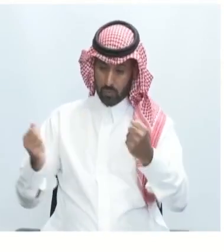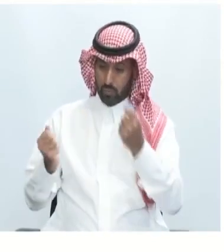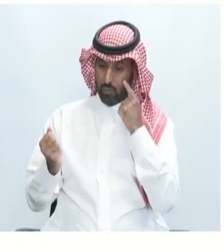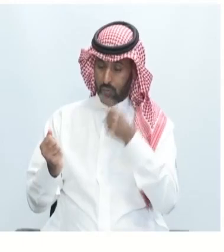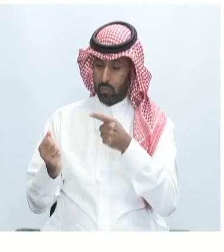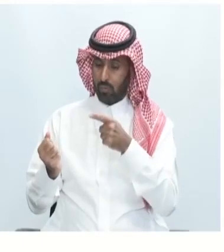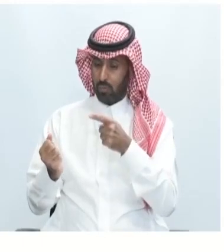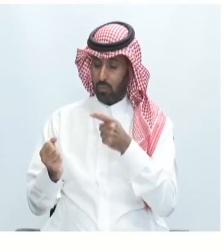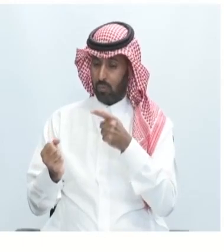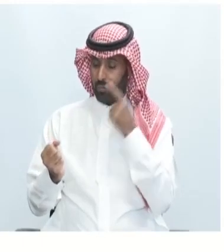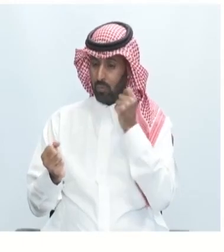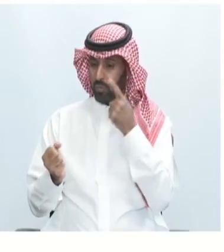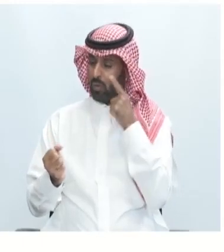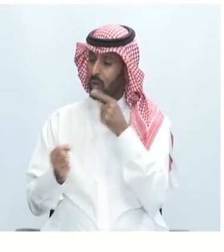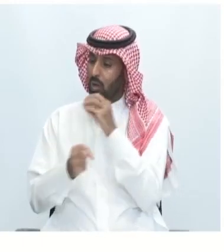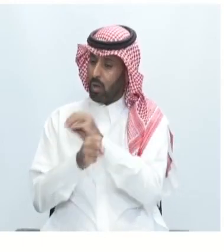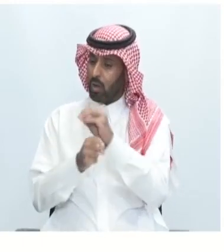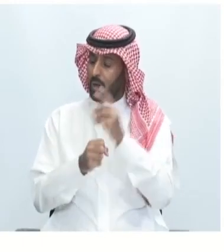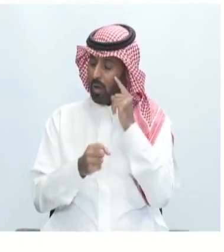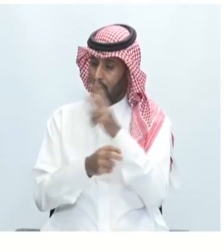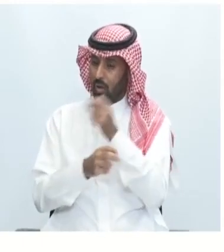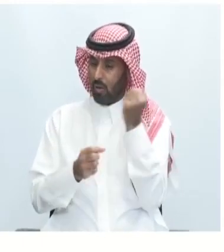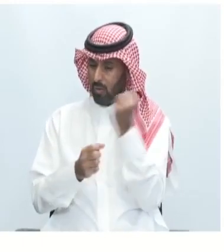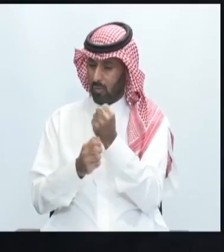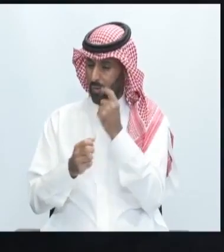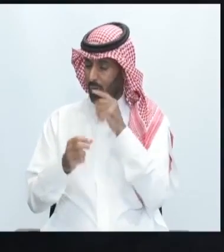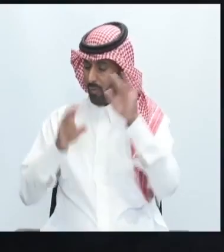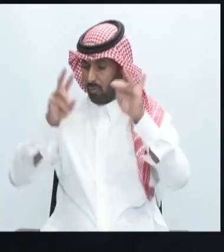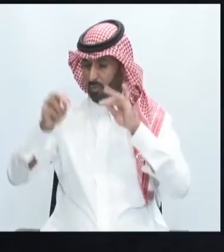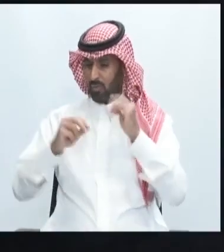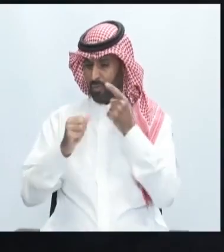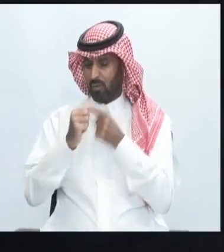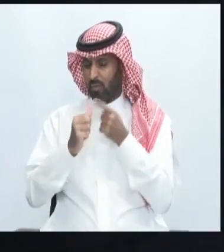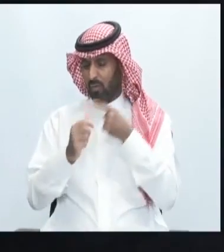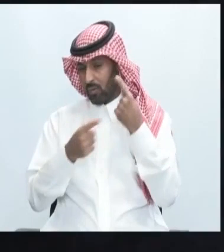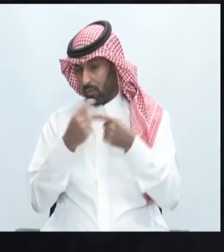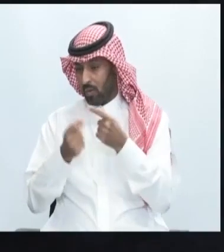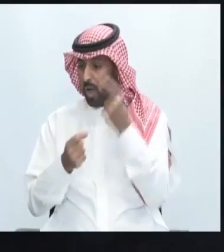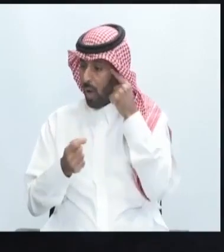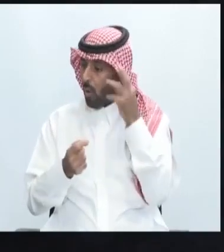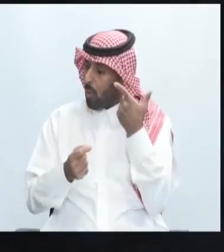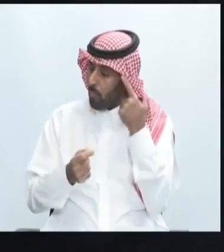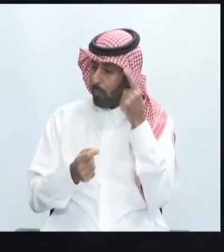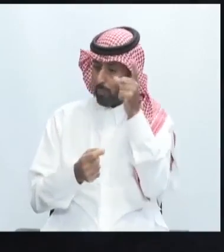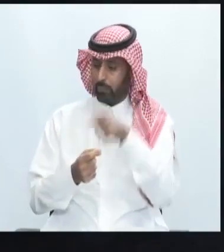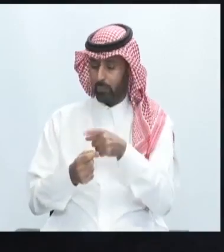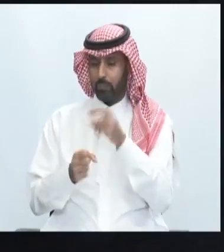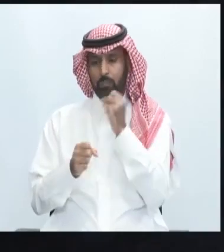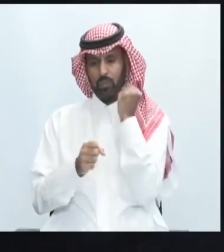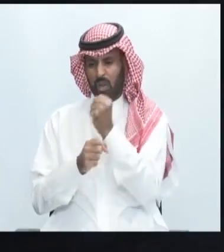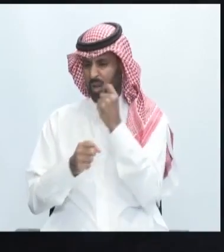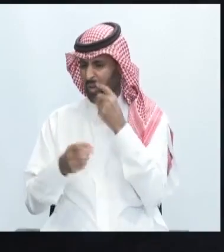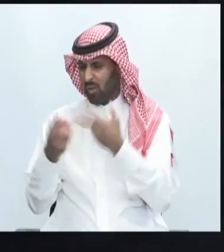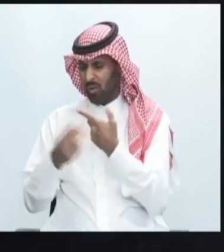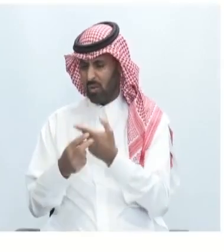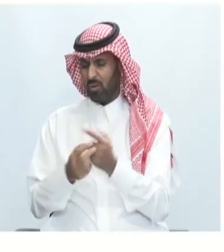often use the passive to report crime stories. Newspapers, they always actually use the passive form